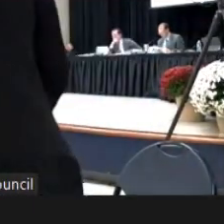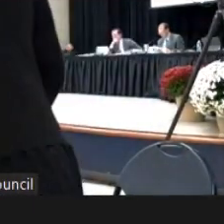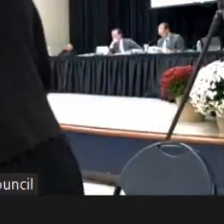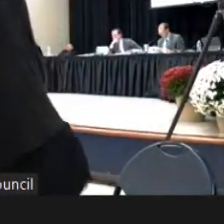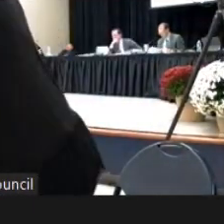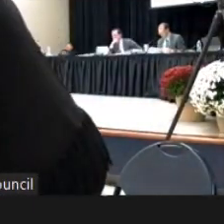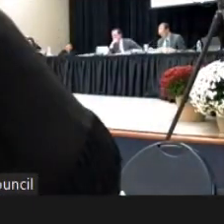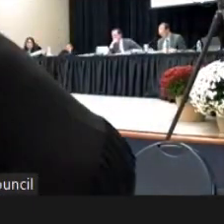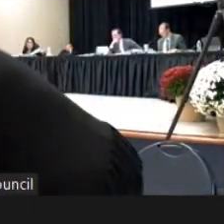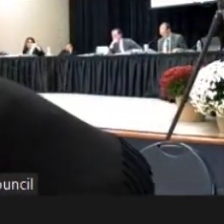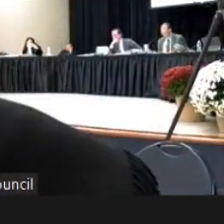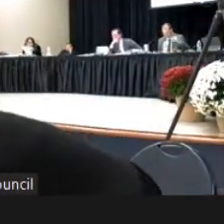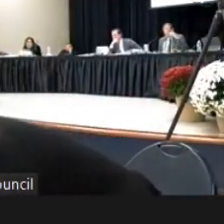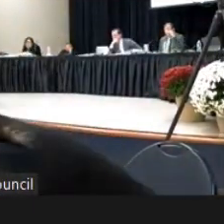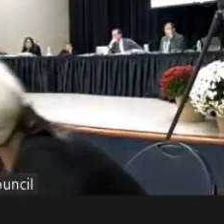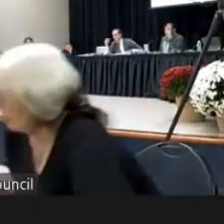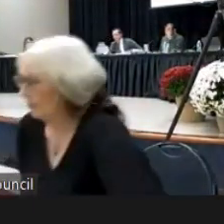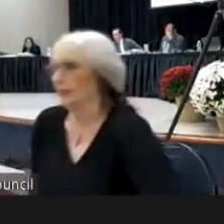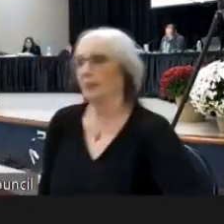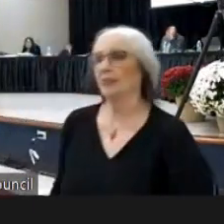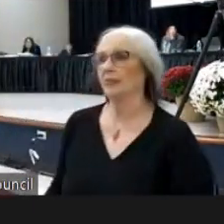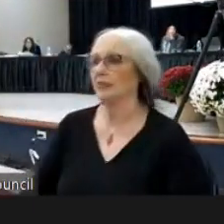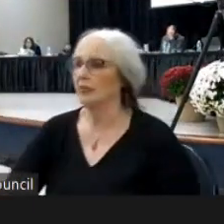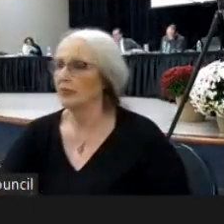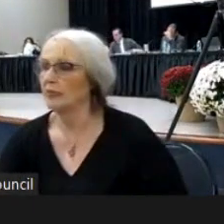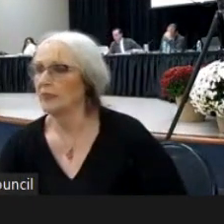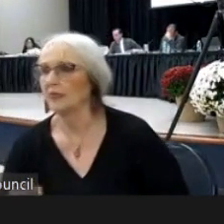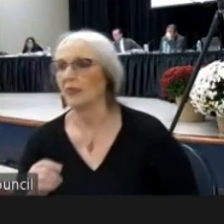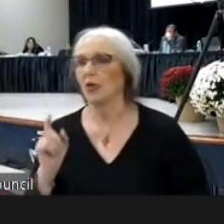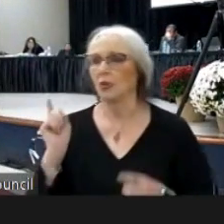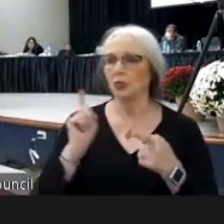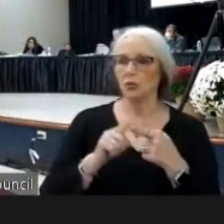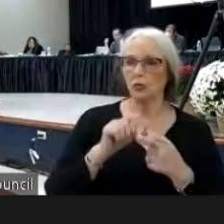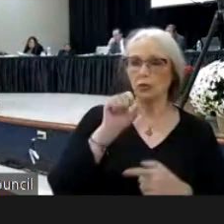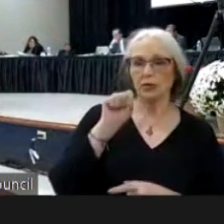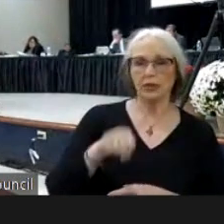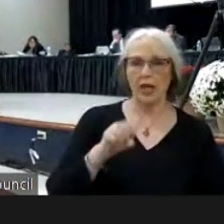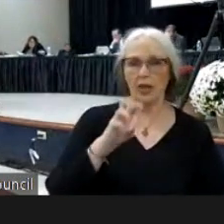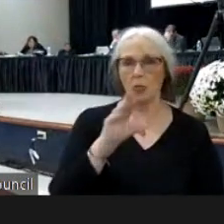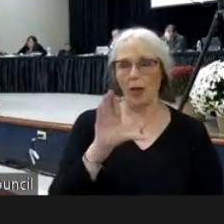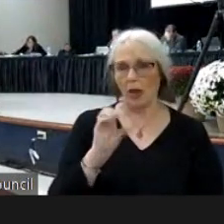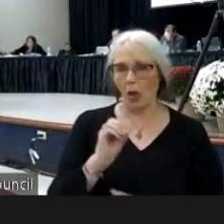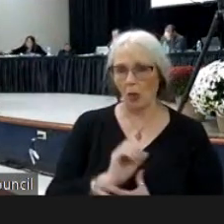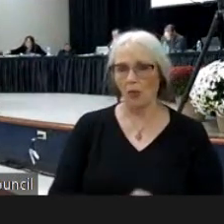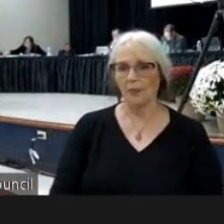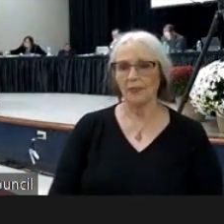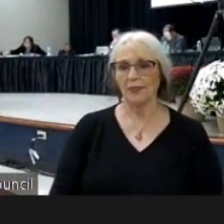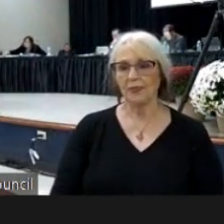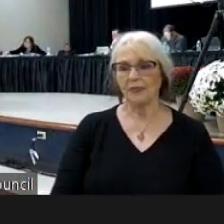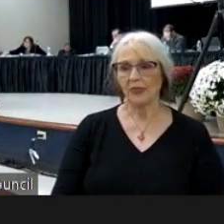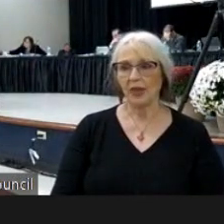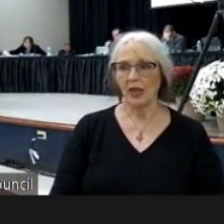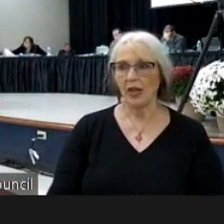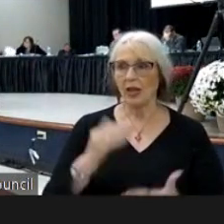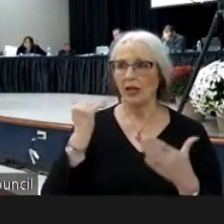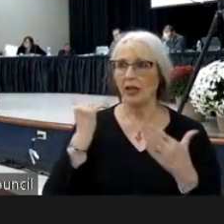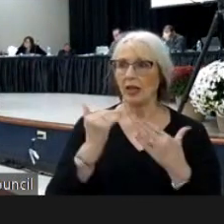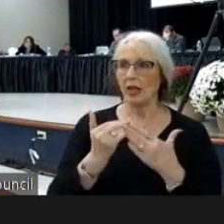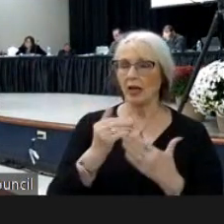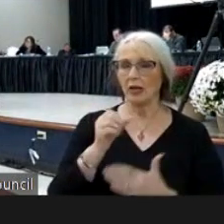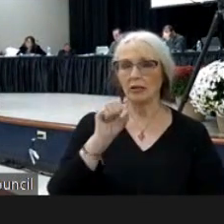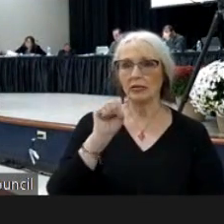from R1B to R2. This is in South Waco. near the South